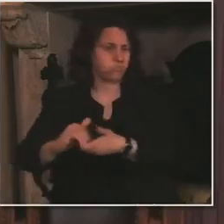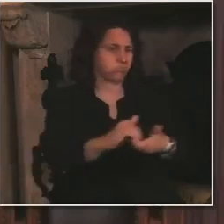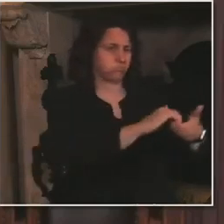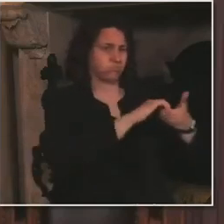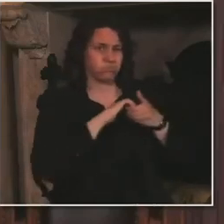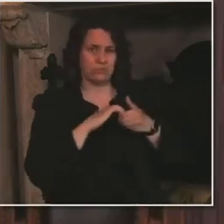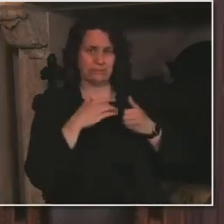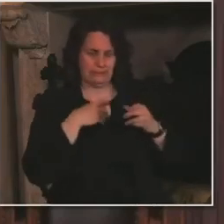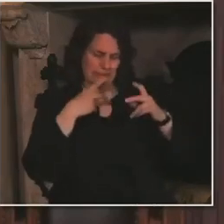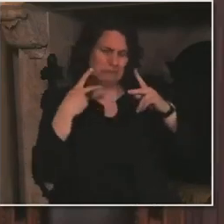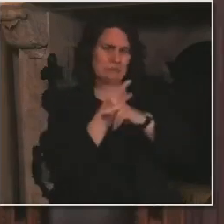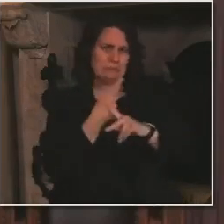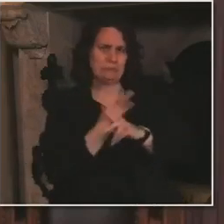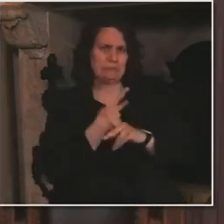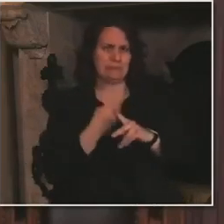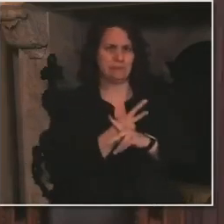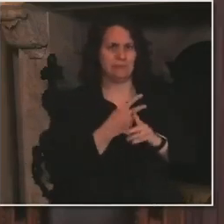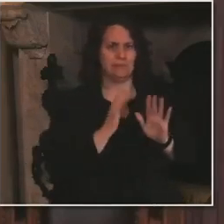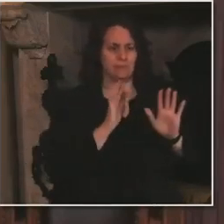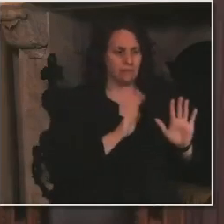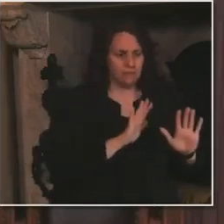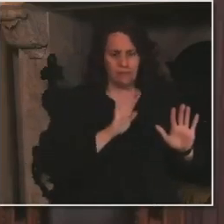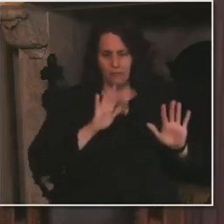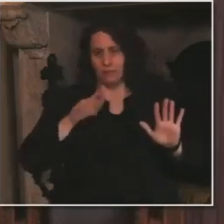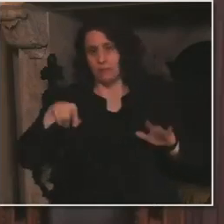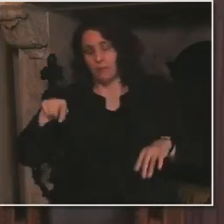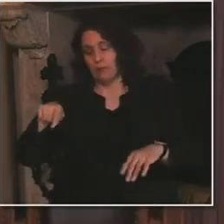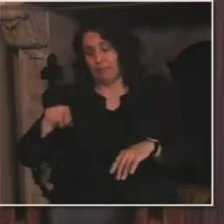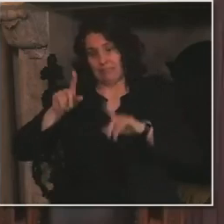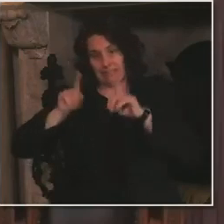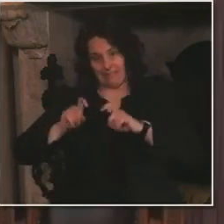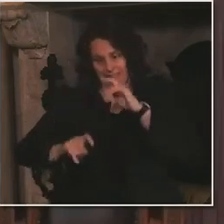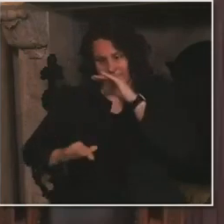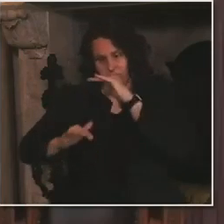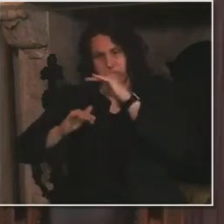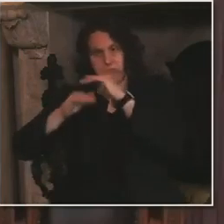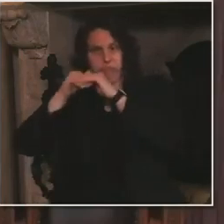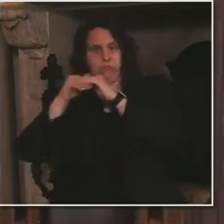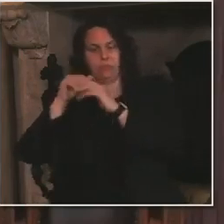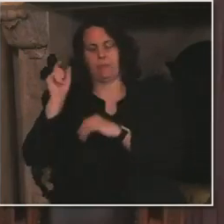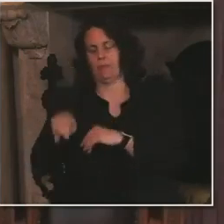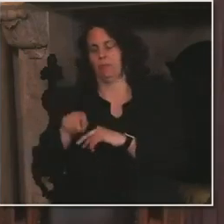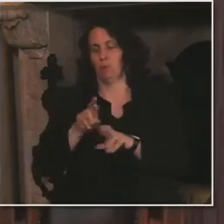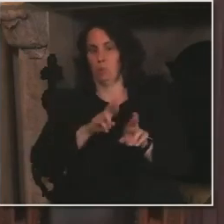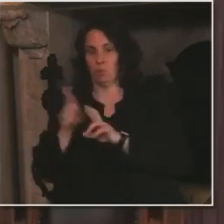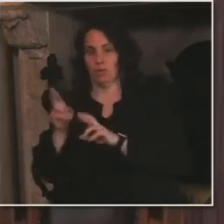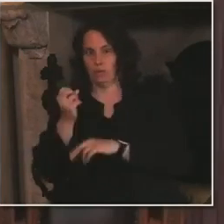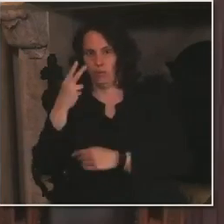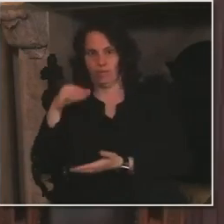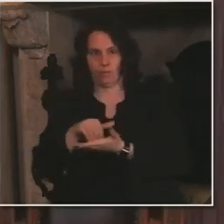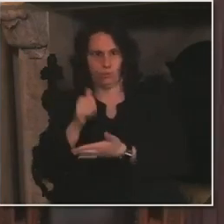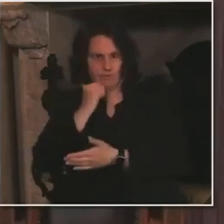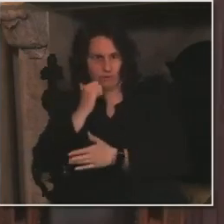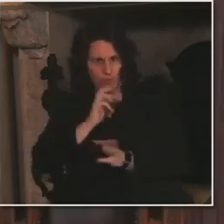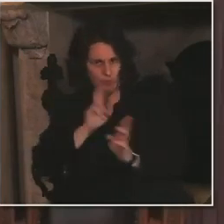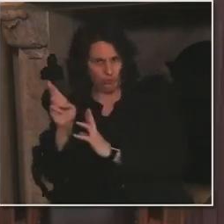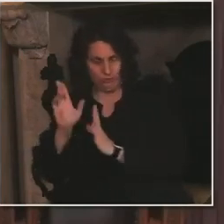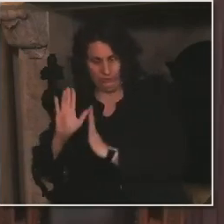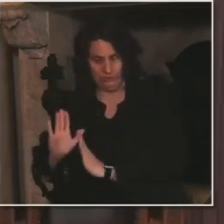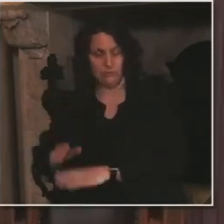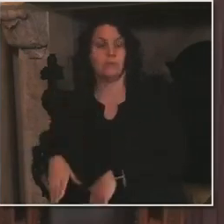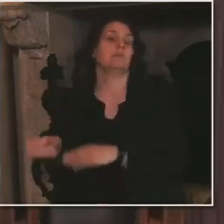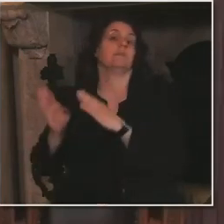testing that we're clearly doing more than ever before. And also making sure that we have the proper equipment. All